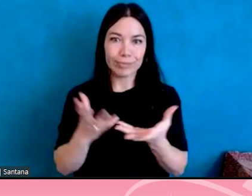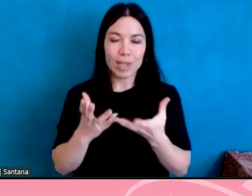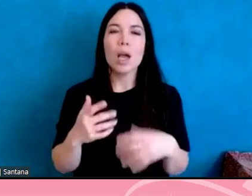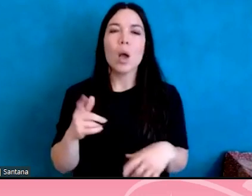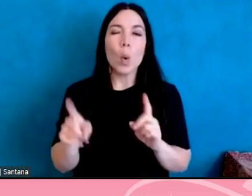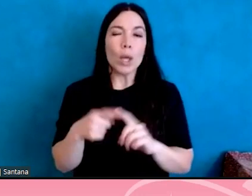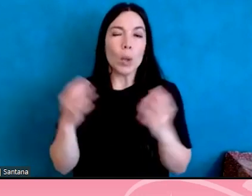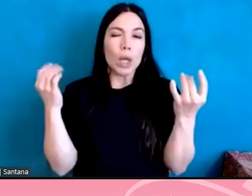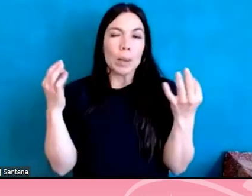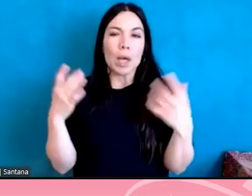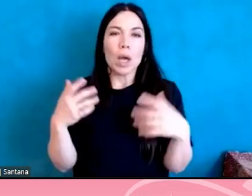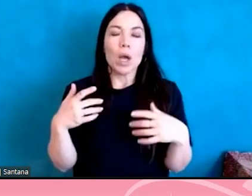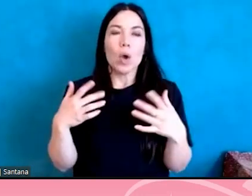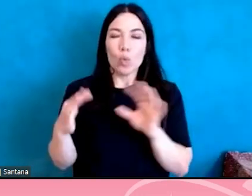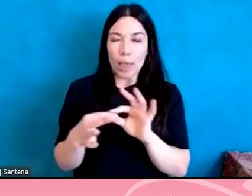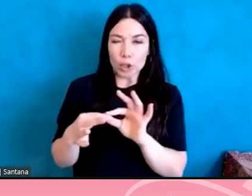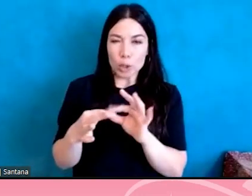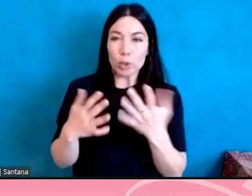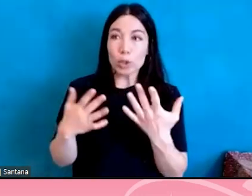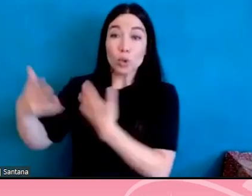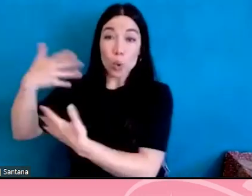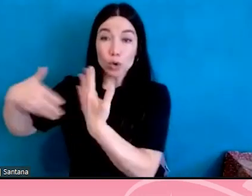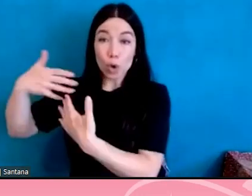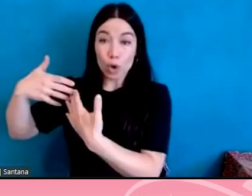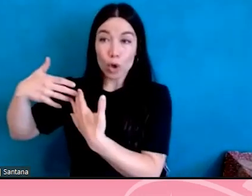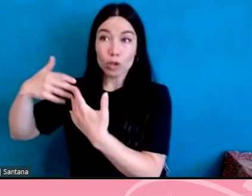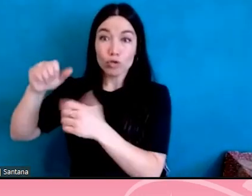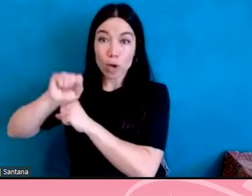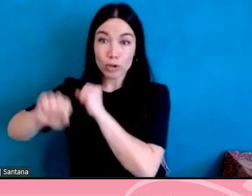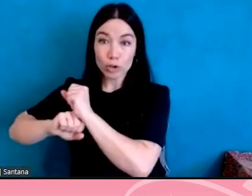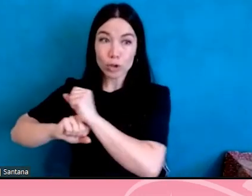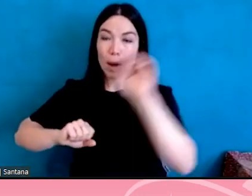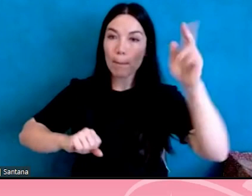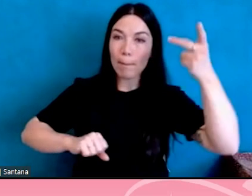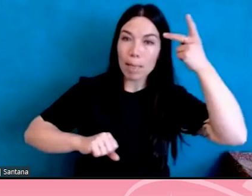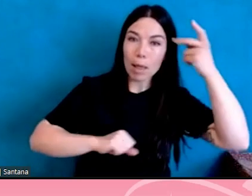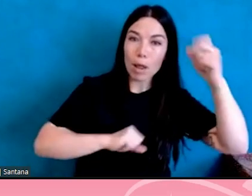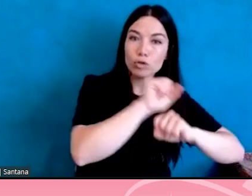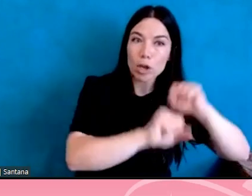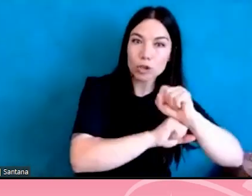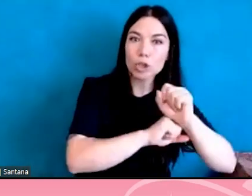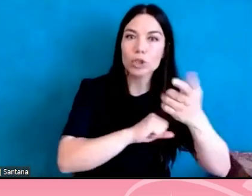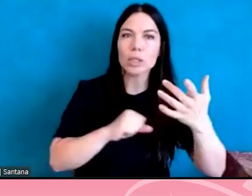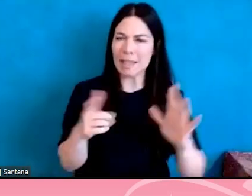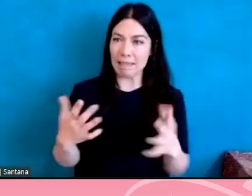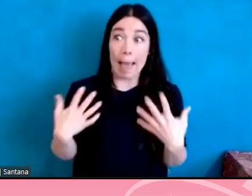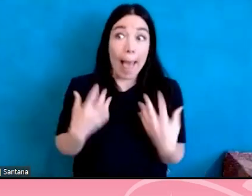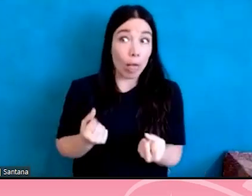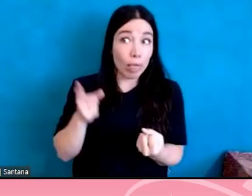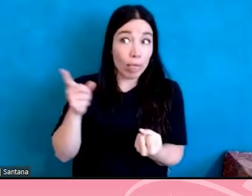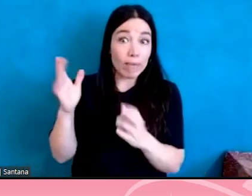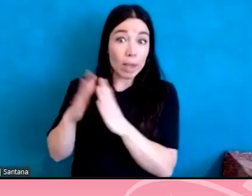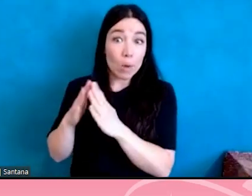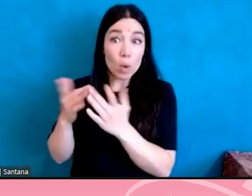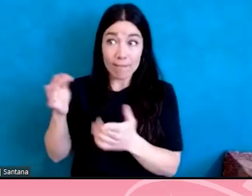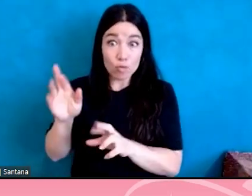to social and political structures, to health, to the capacity and readiness of the community to participate